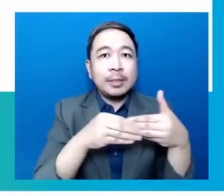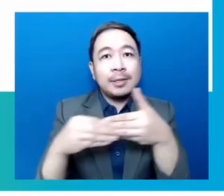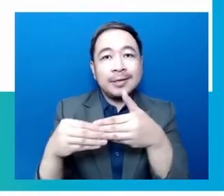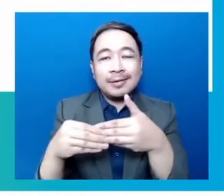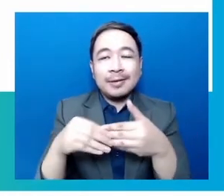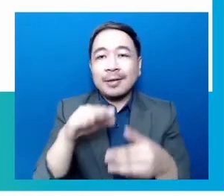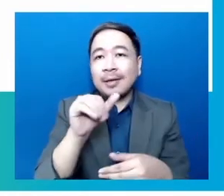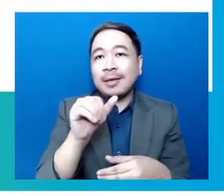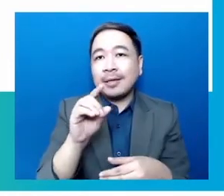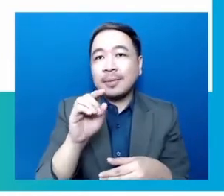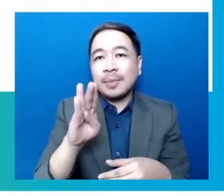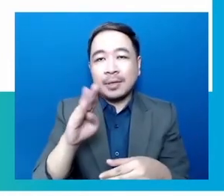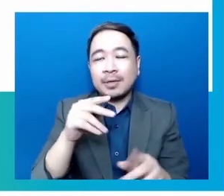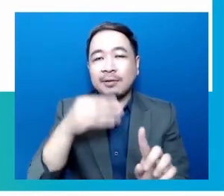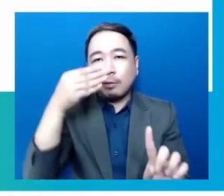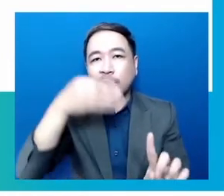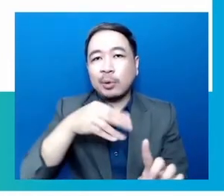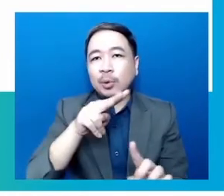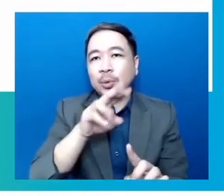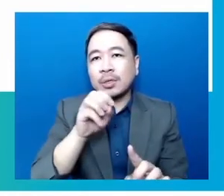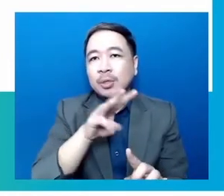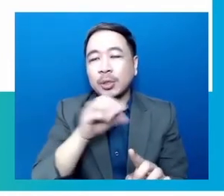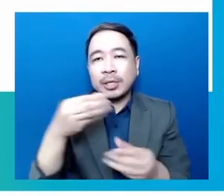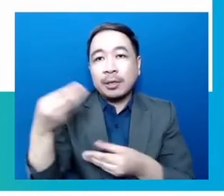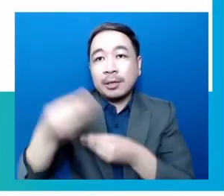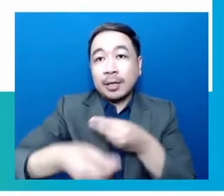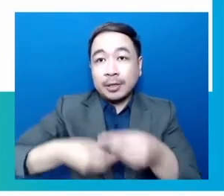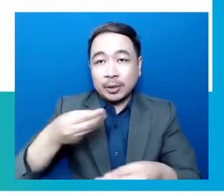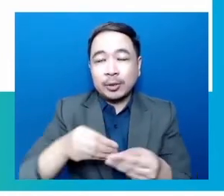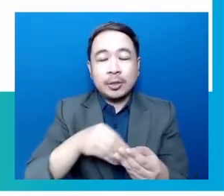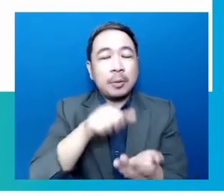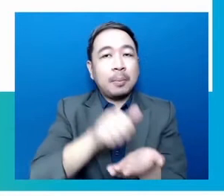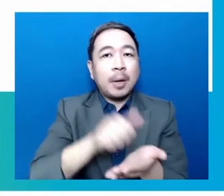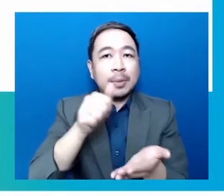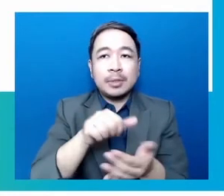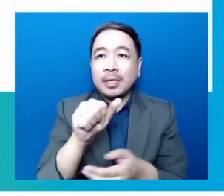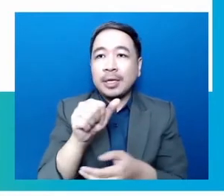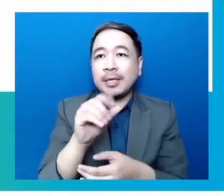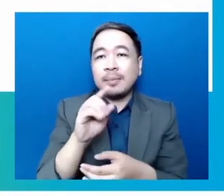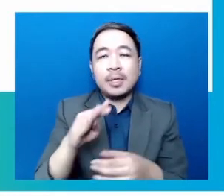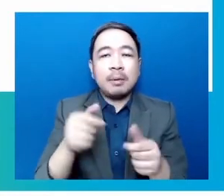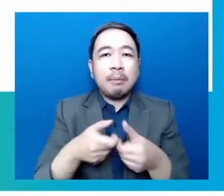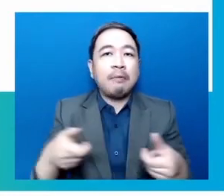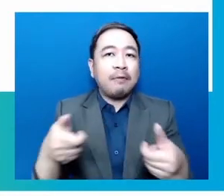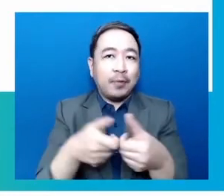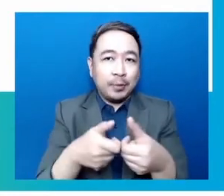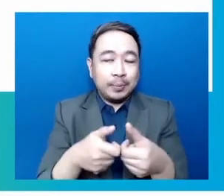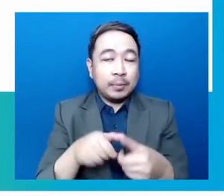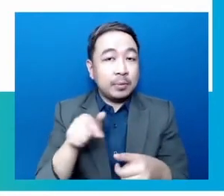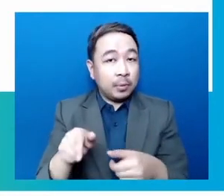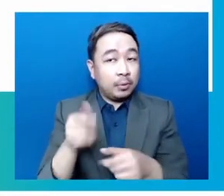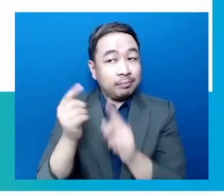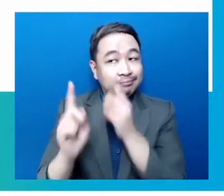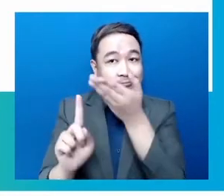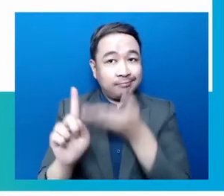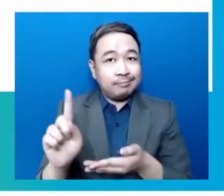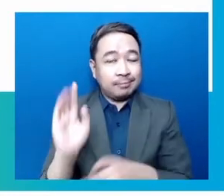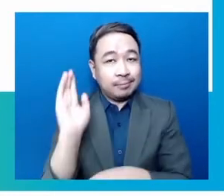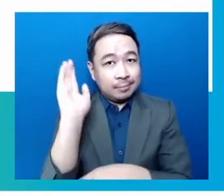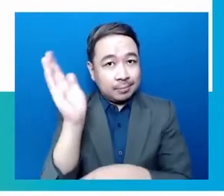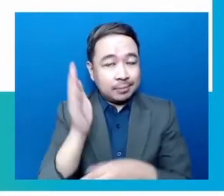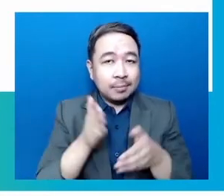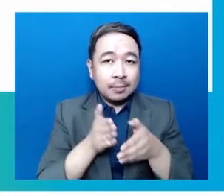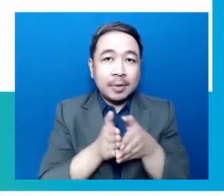Legacy, which was published by the NGO Forum on ADB. Avril's going to speak today on ADB's energy